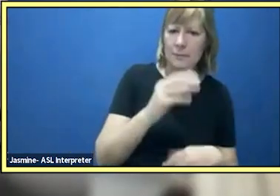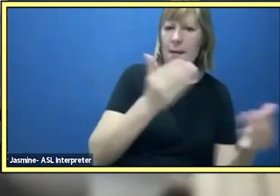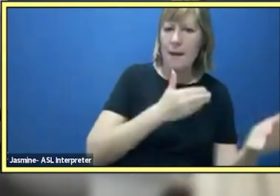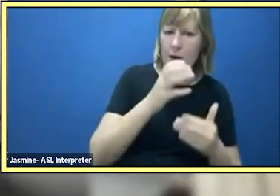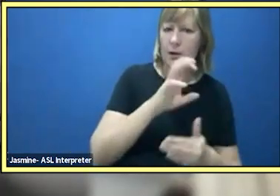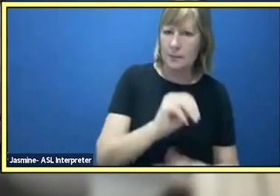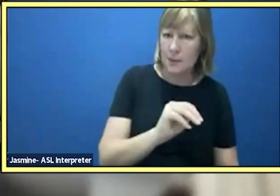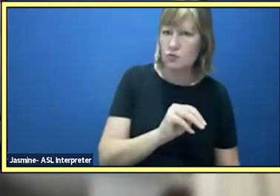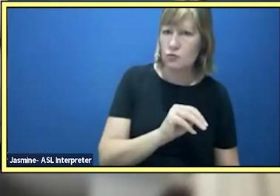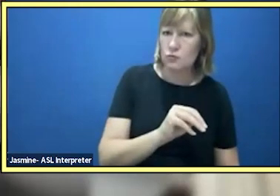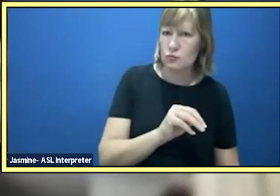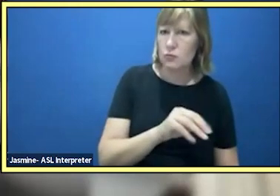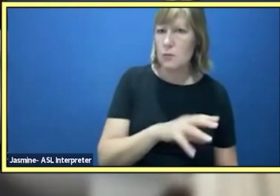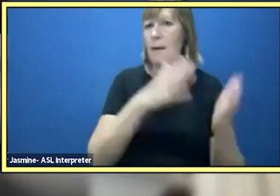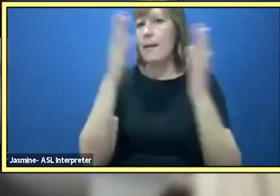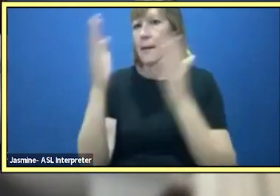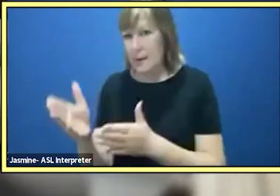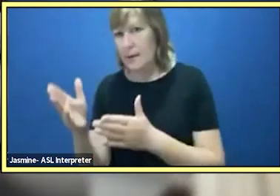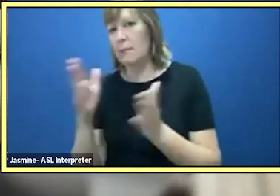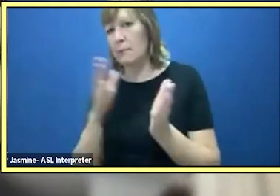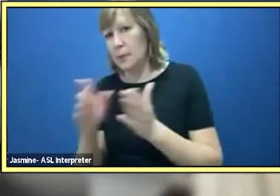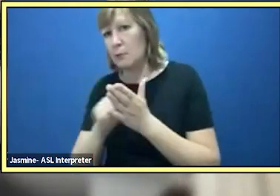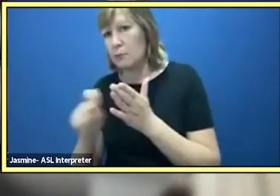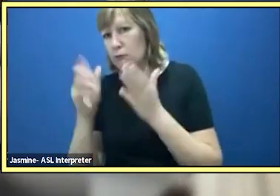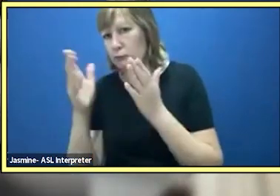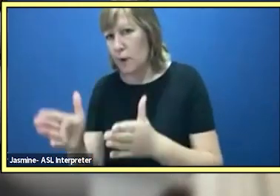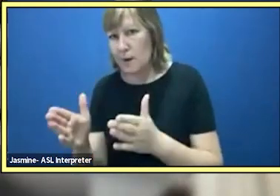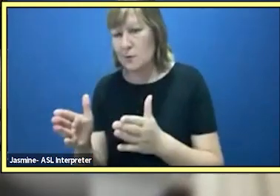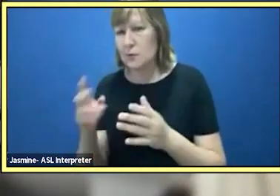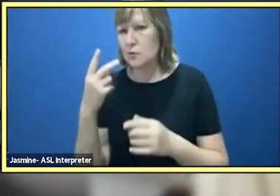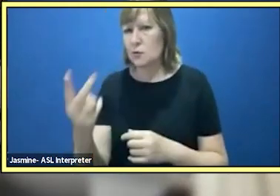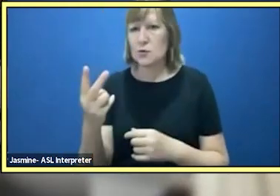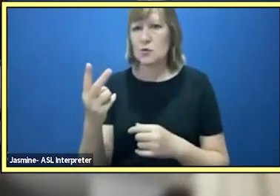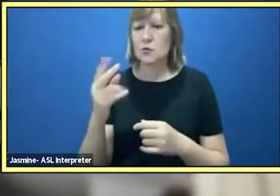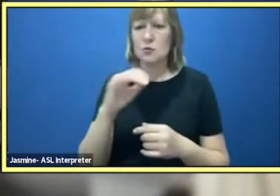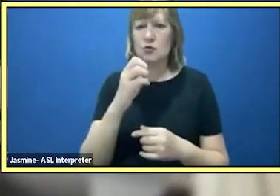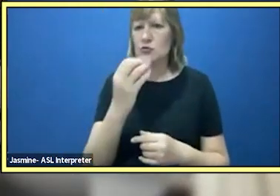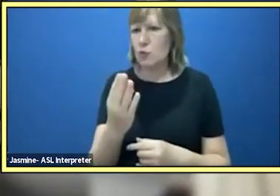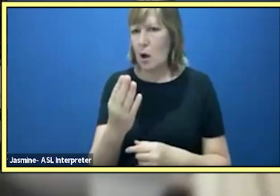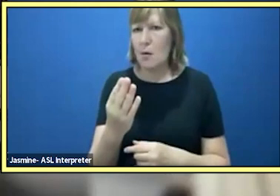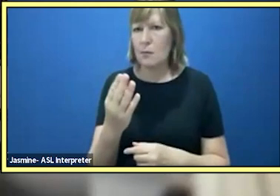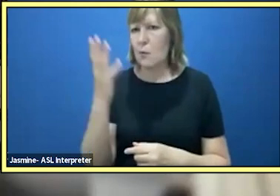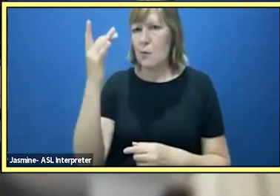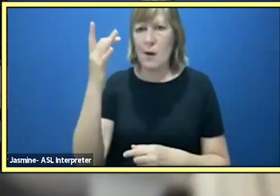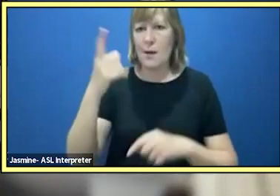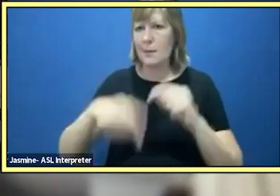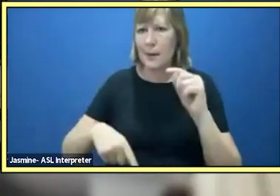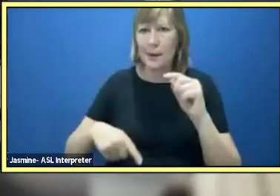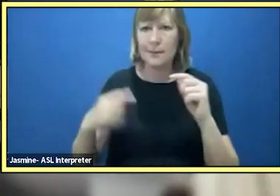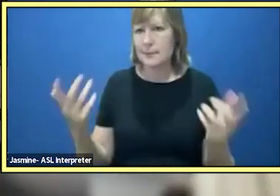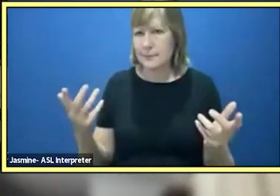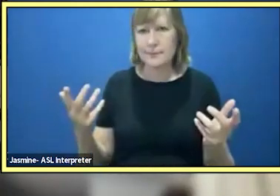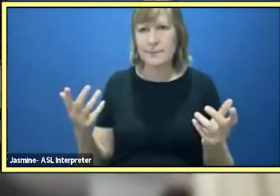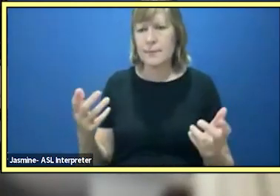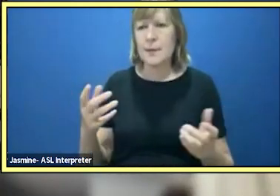and have plan writers? Like, why can't there be two positions instead of requiring the current people to switch their whole life